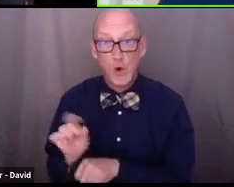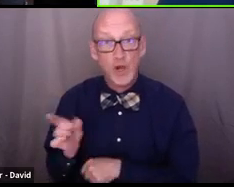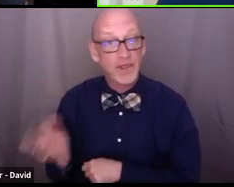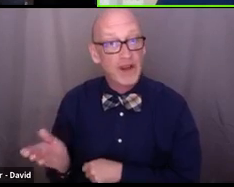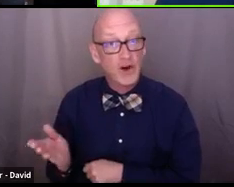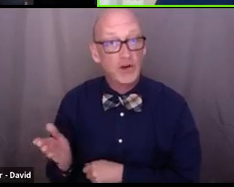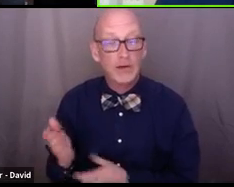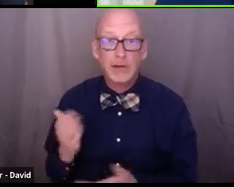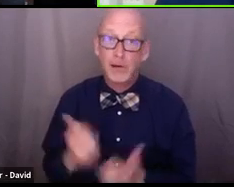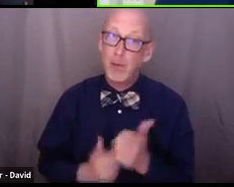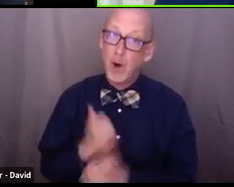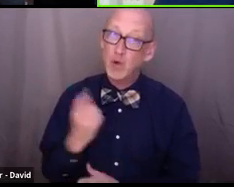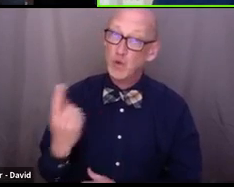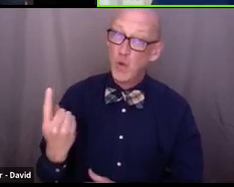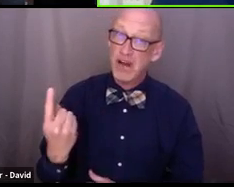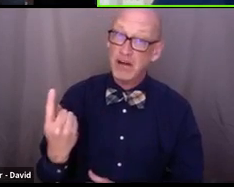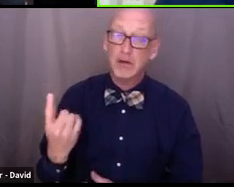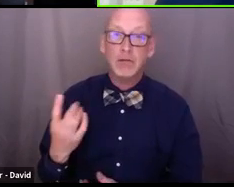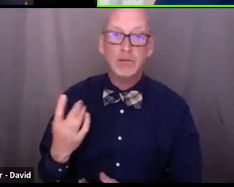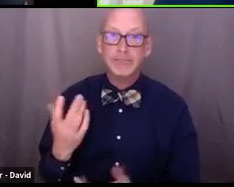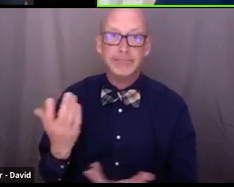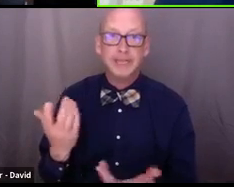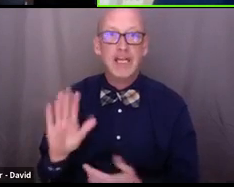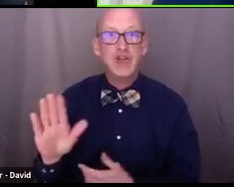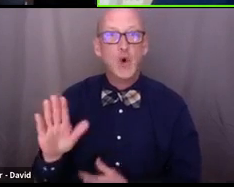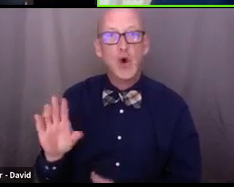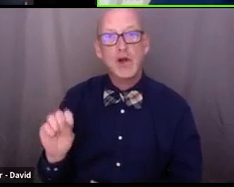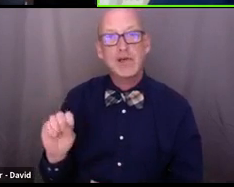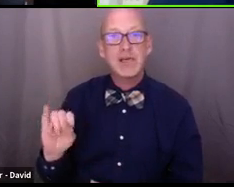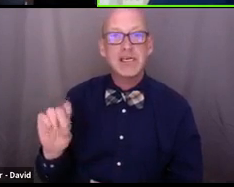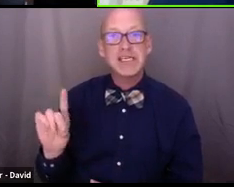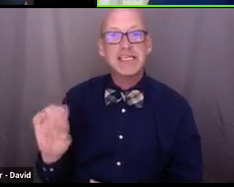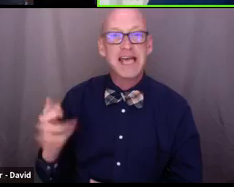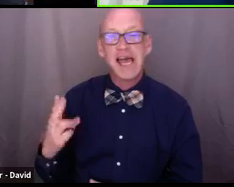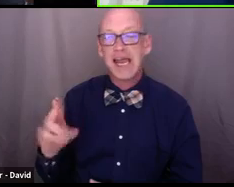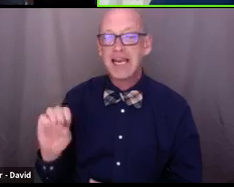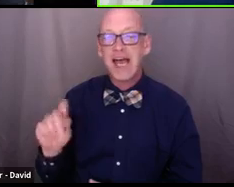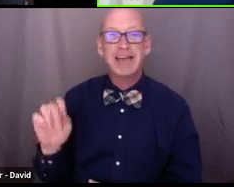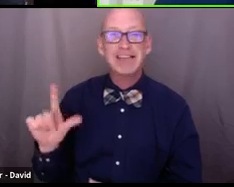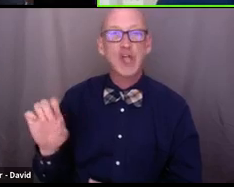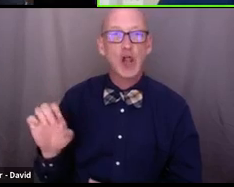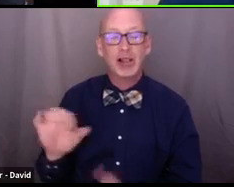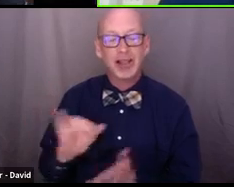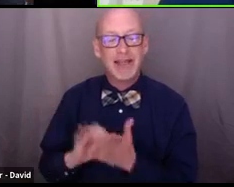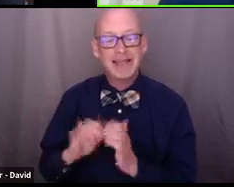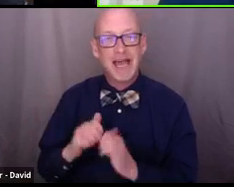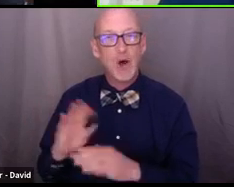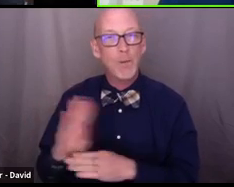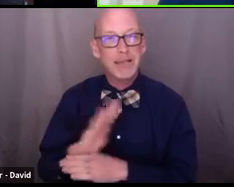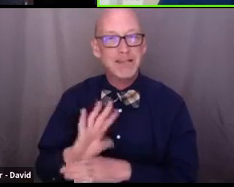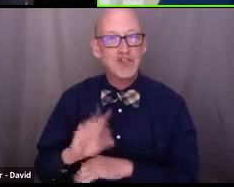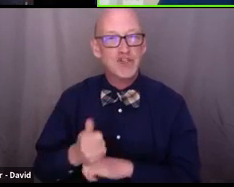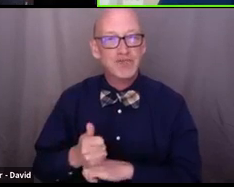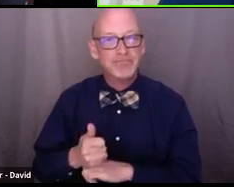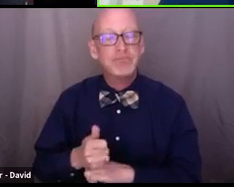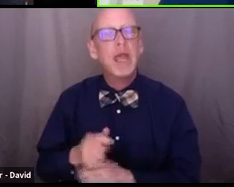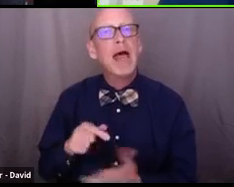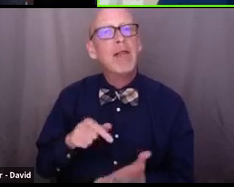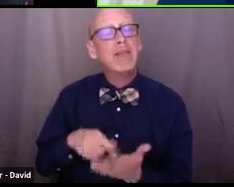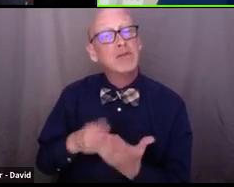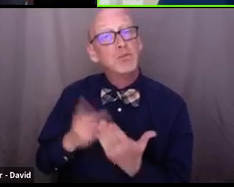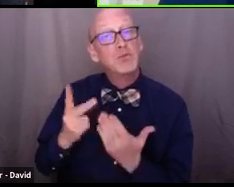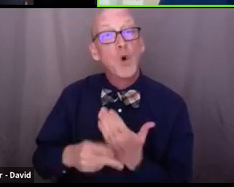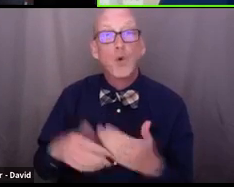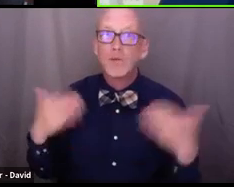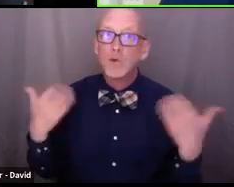1 employee, right? It's your side hustle. It's how most of our businesses actually start. So these programs are